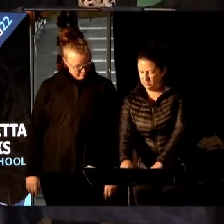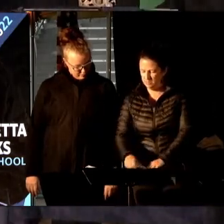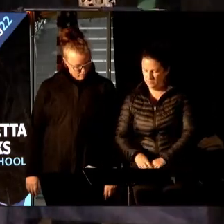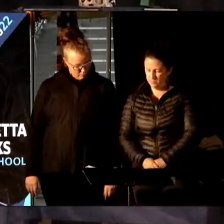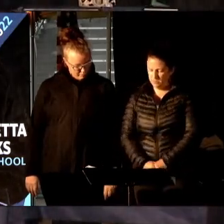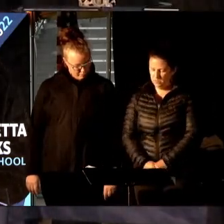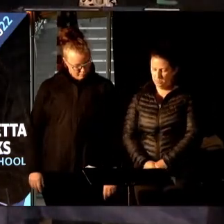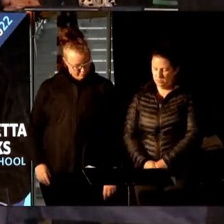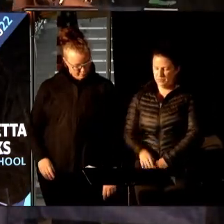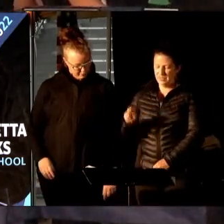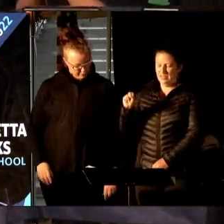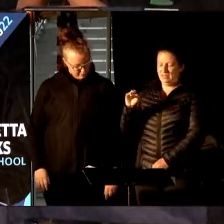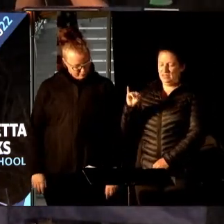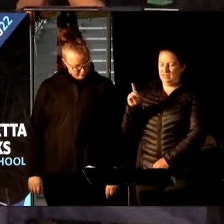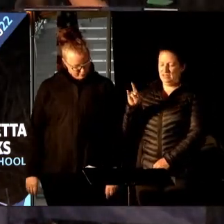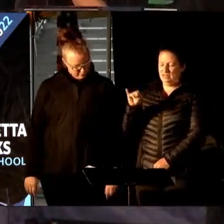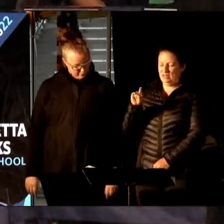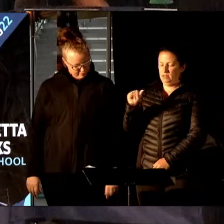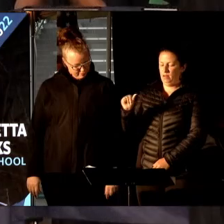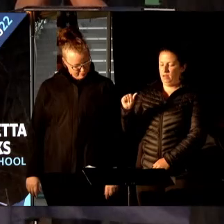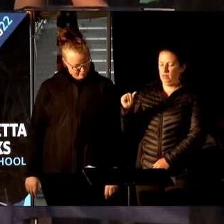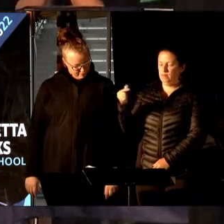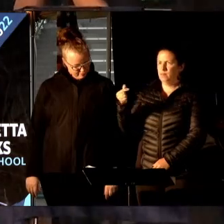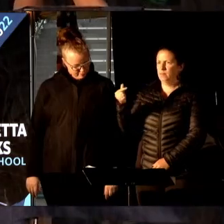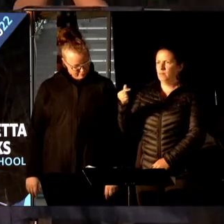Nikita Gladko.